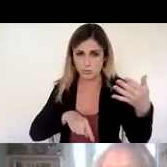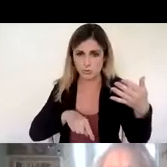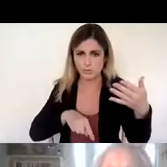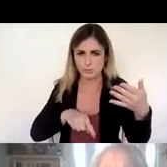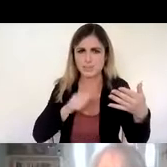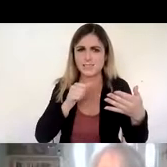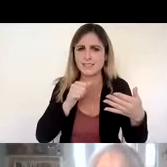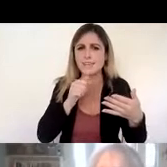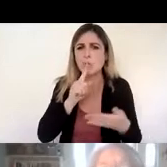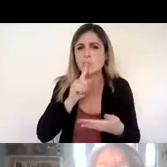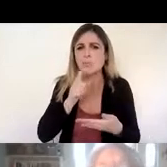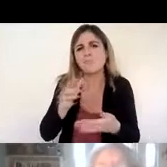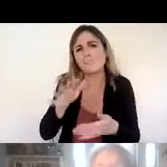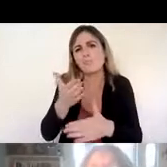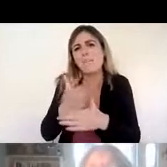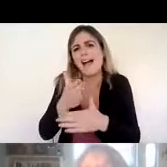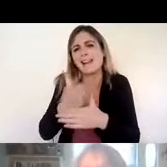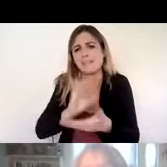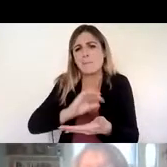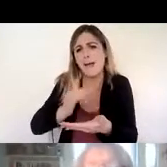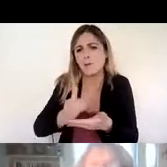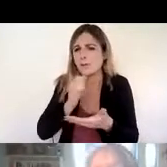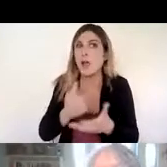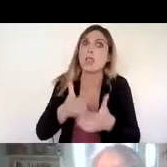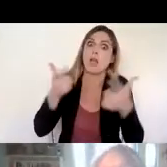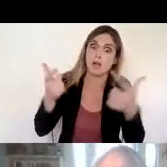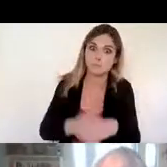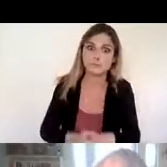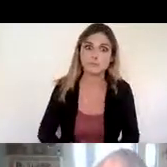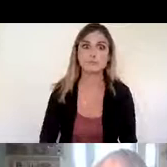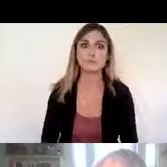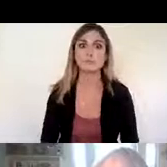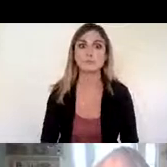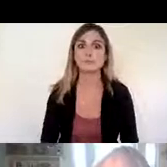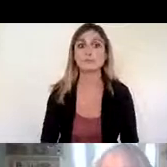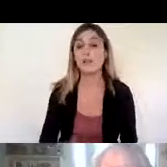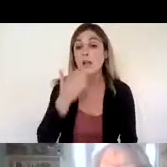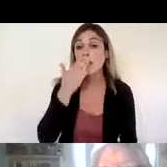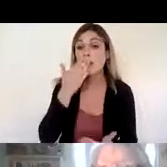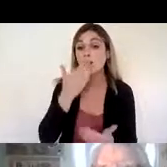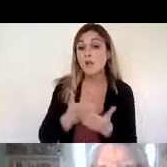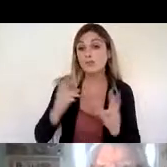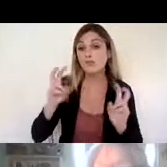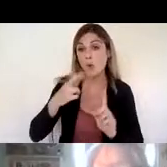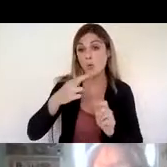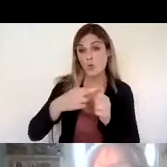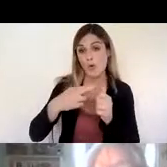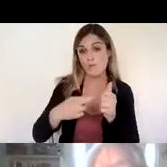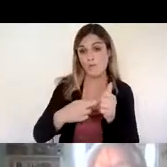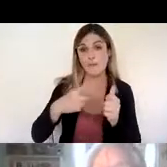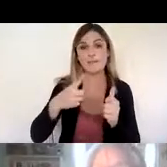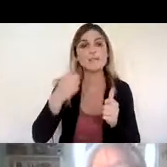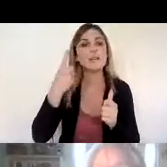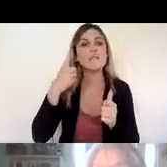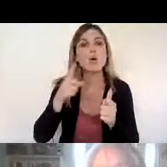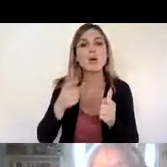calcium. A good rule of thumb for meeting calcium needs on a vegan diet is to consume